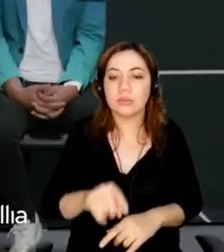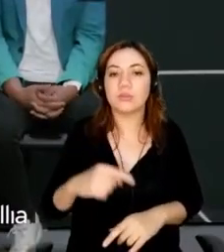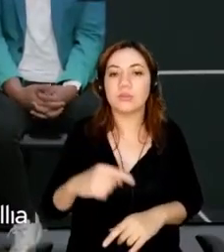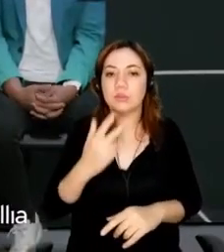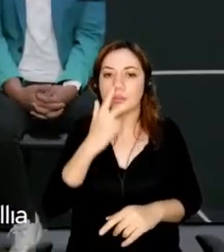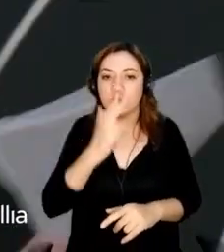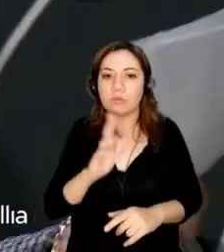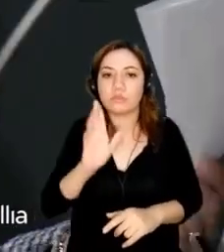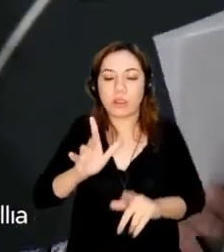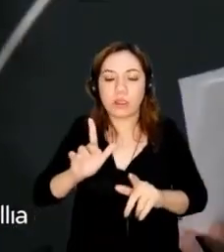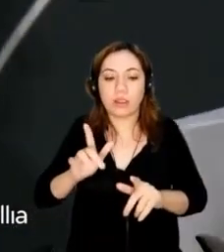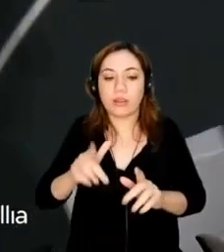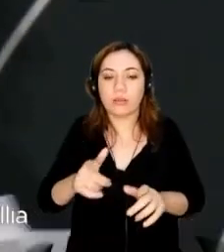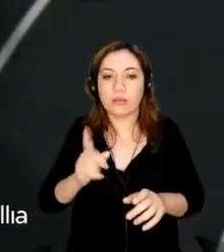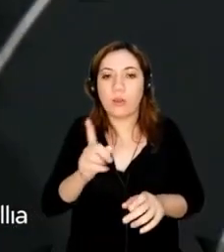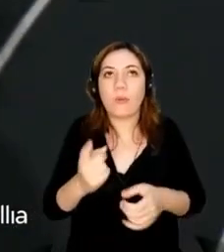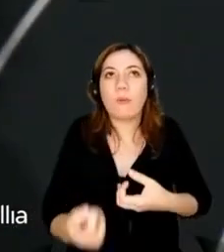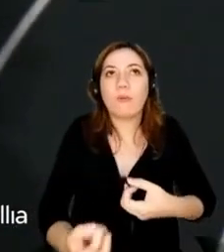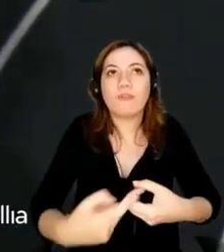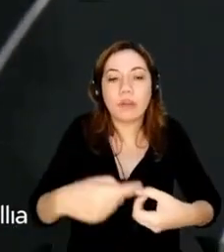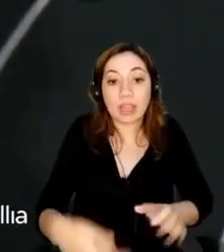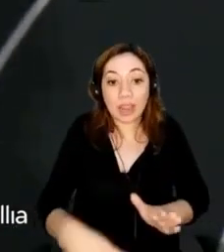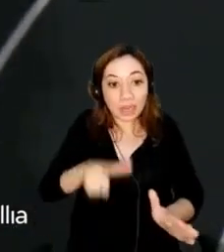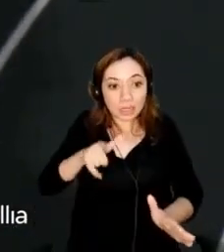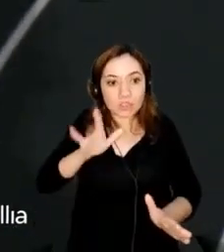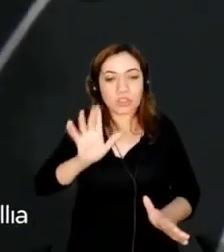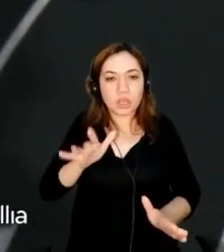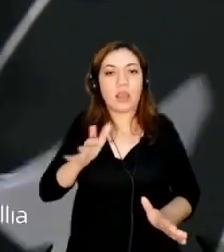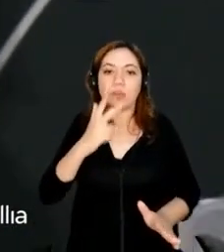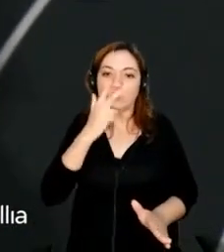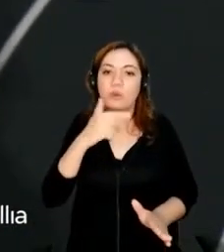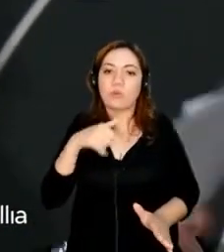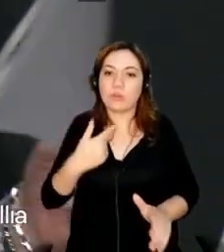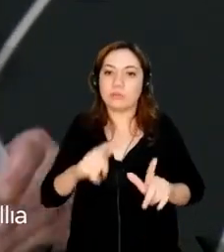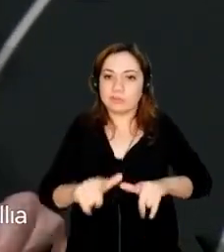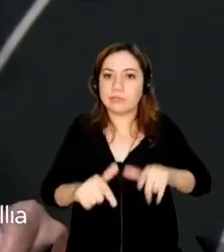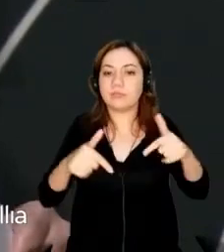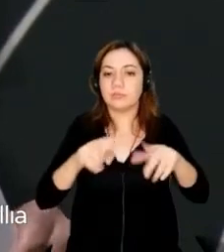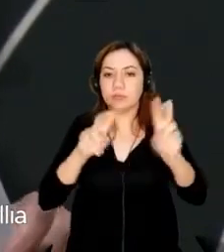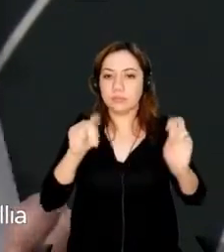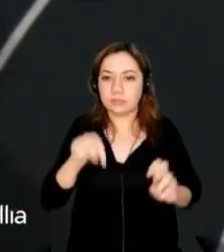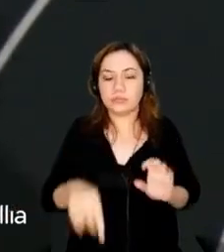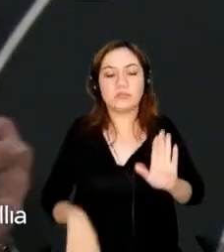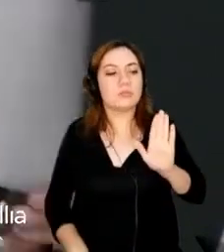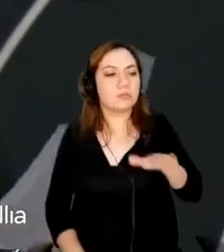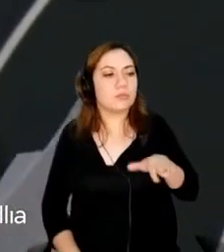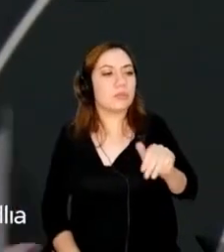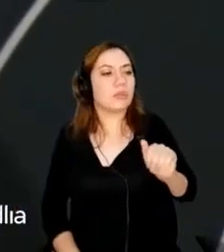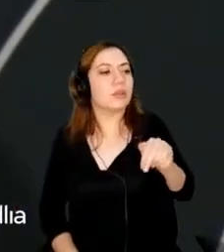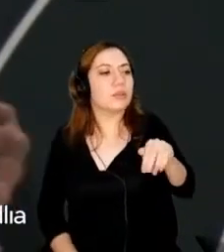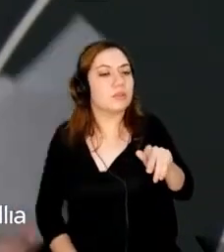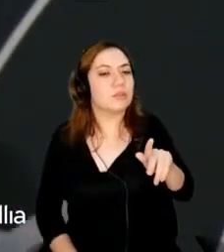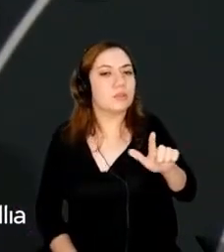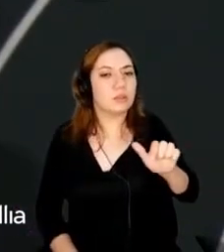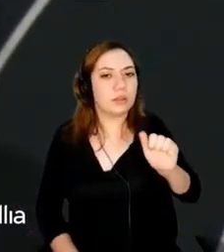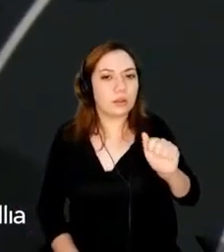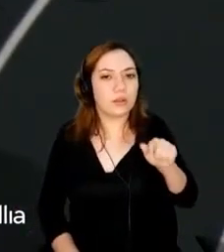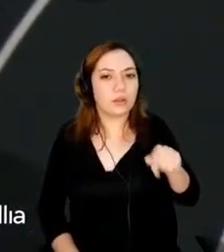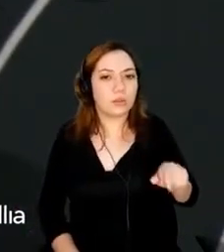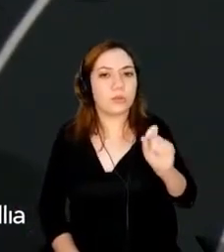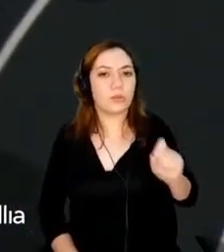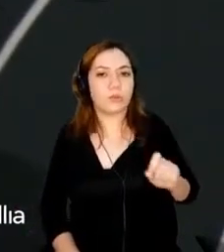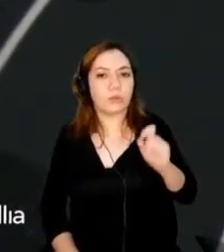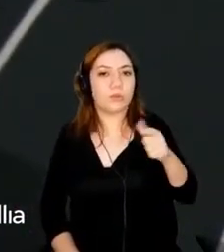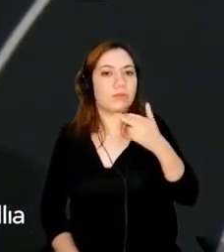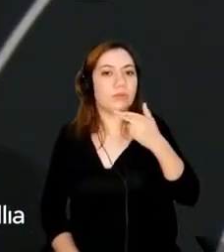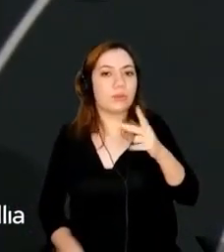awesome. Angela, you talked a little bit earlier about getting leadership buy-in. Let's go to the other thing that so many people in this